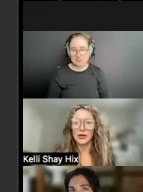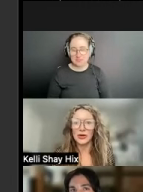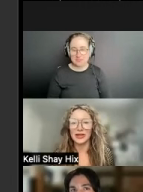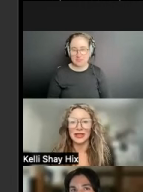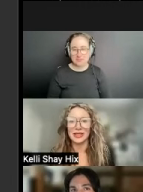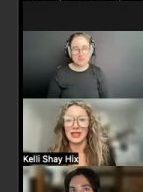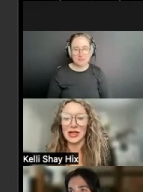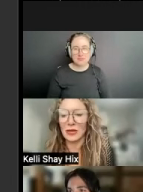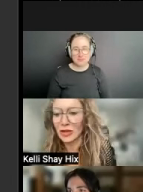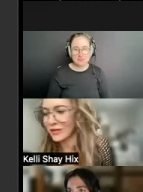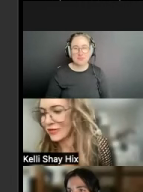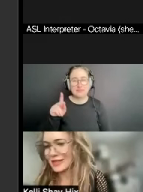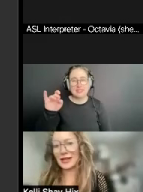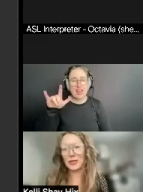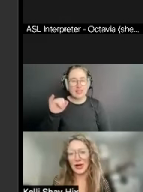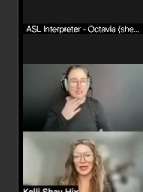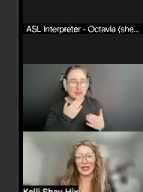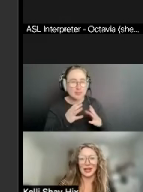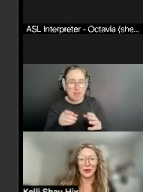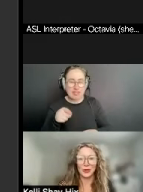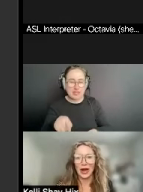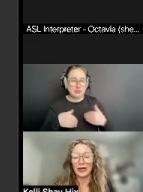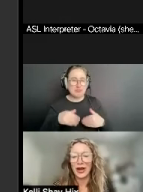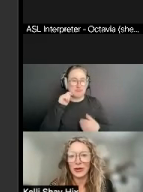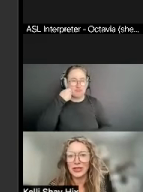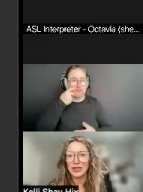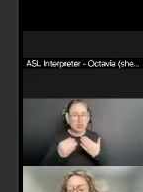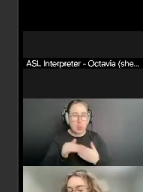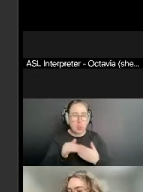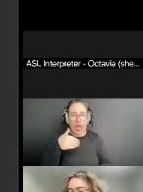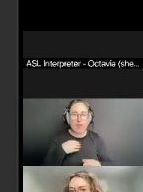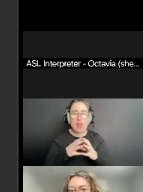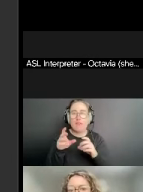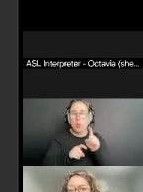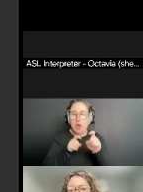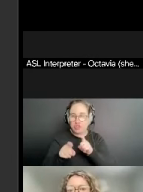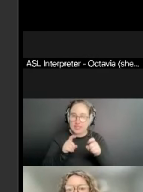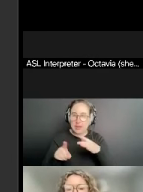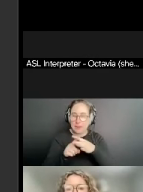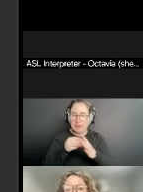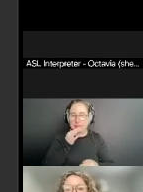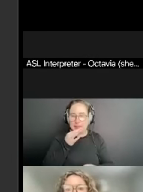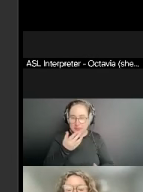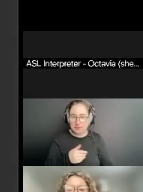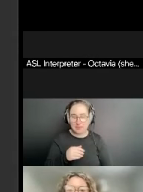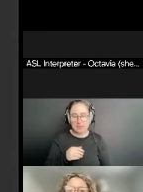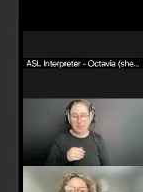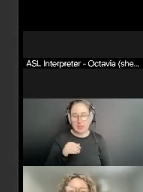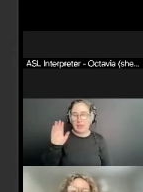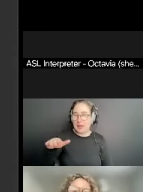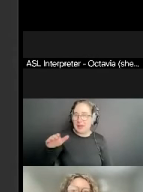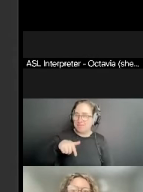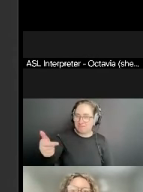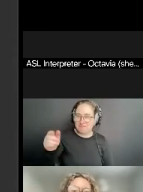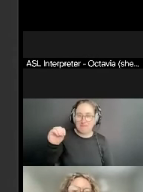Thank you so much. This is such a multifaceted project. I know we'll have a lot of questions coming up soon. And Martha, we're gonna